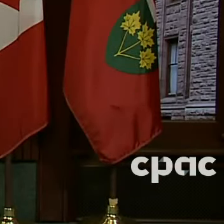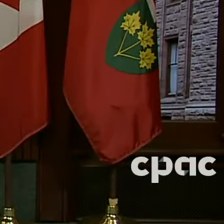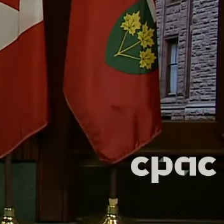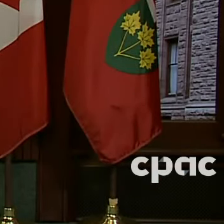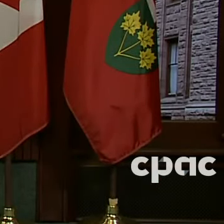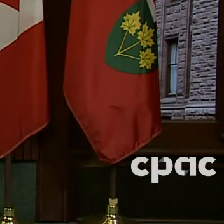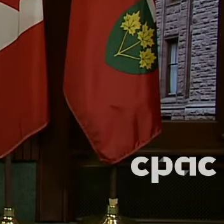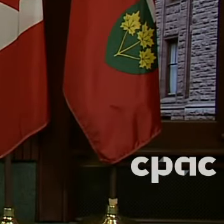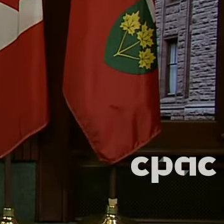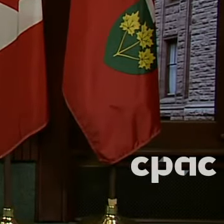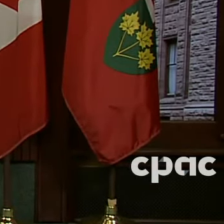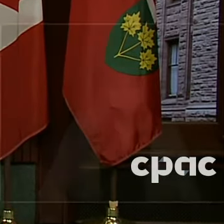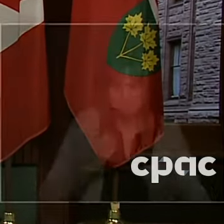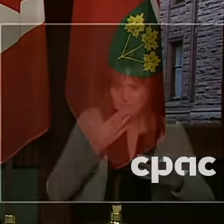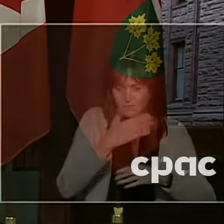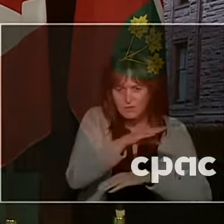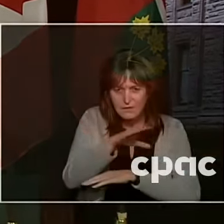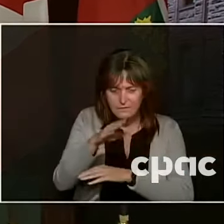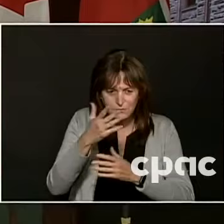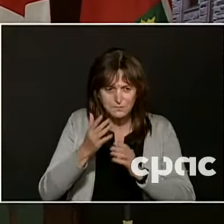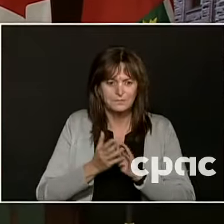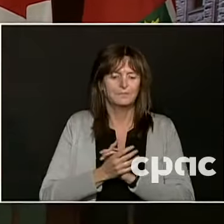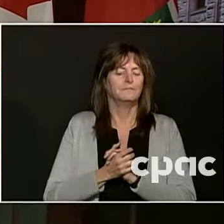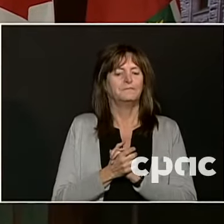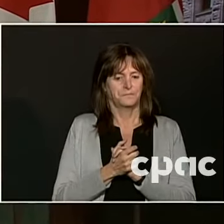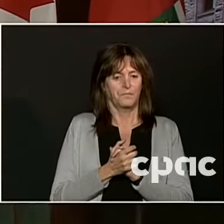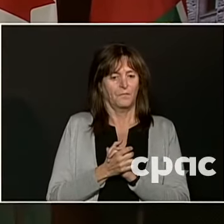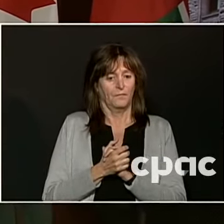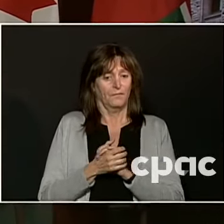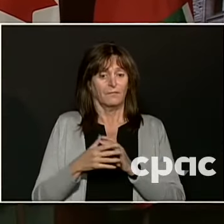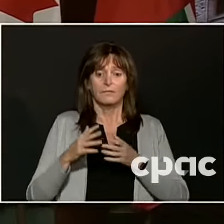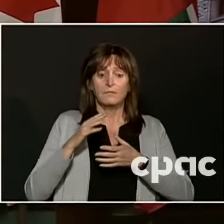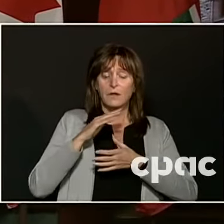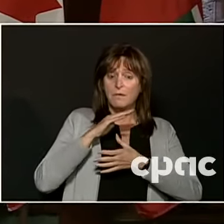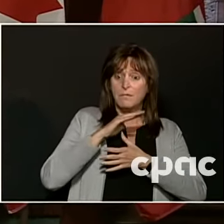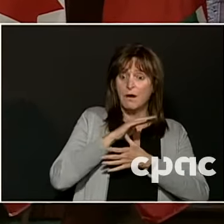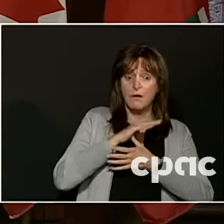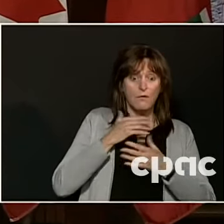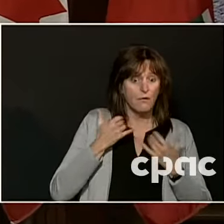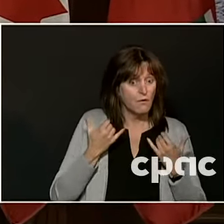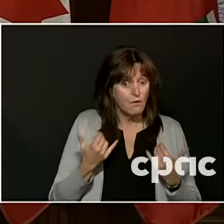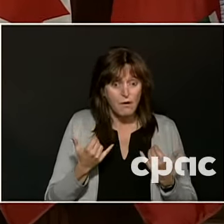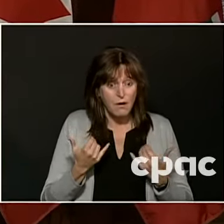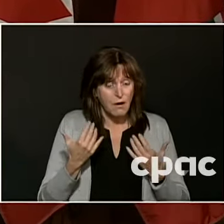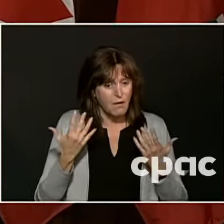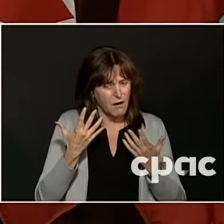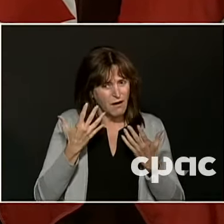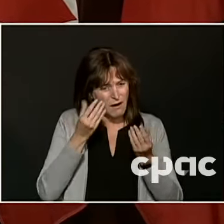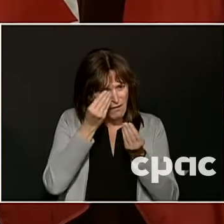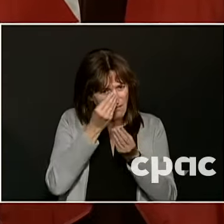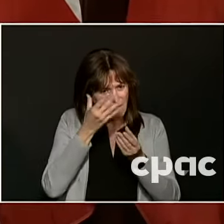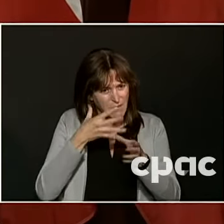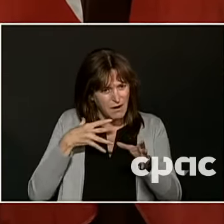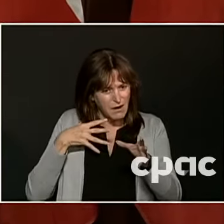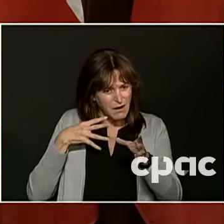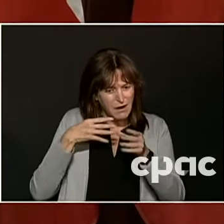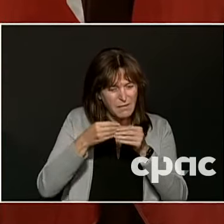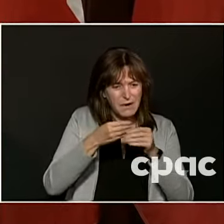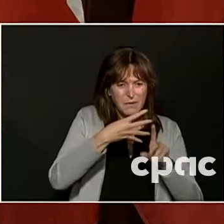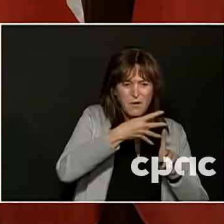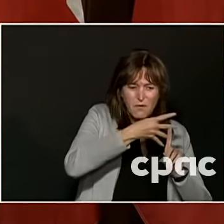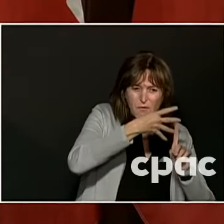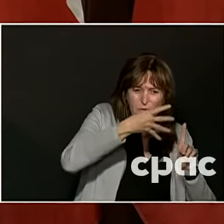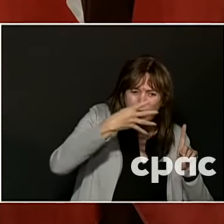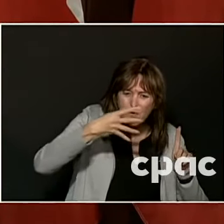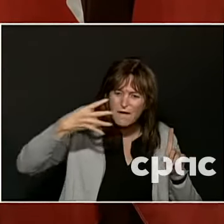and because our priority today is to give an update on our analytics and modeling, and we have Dr. Brown here from the